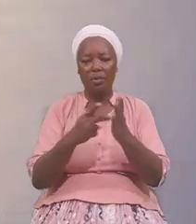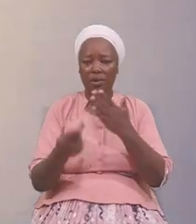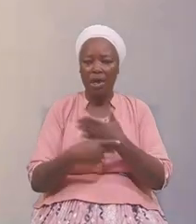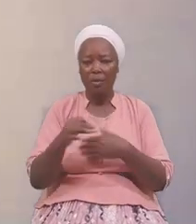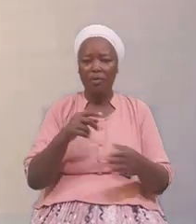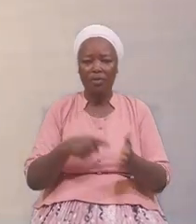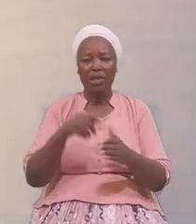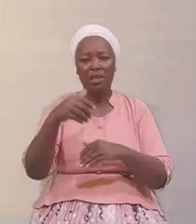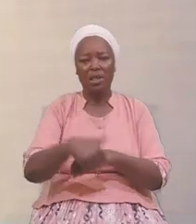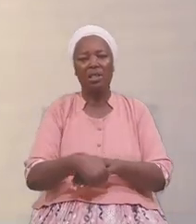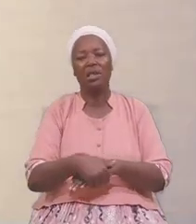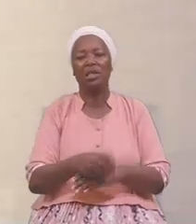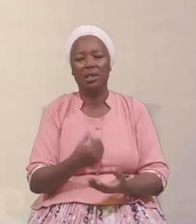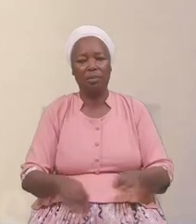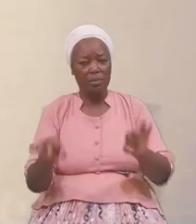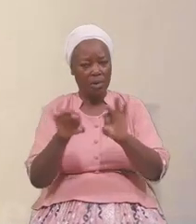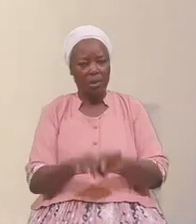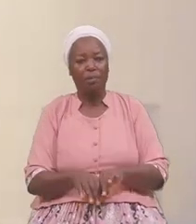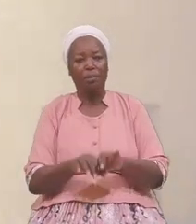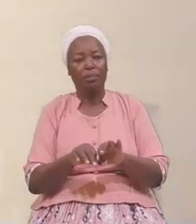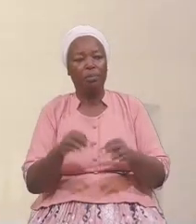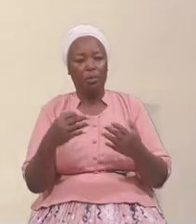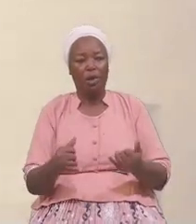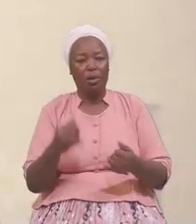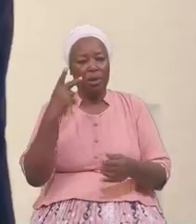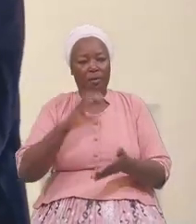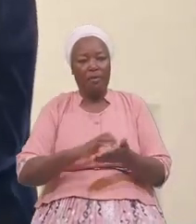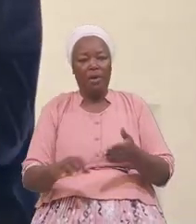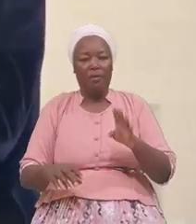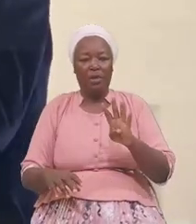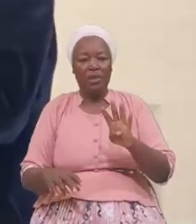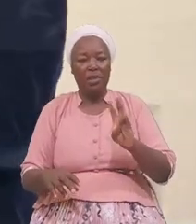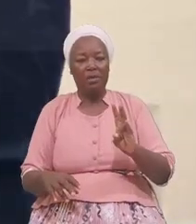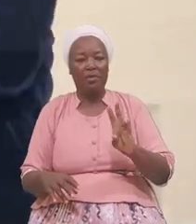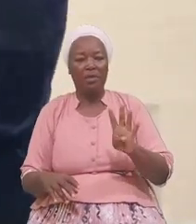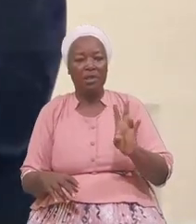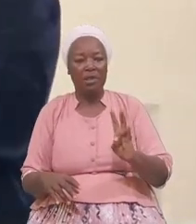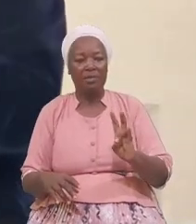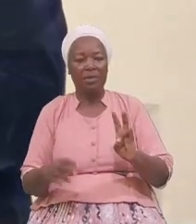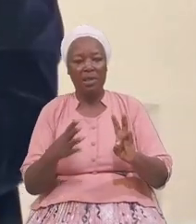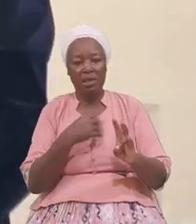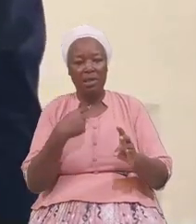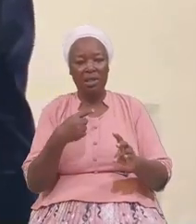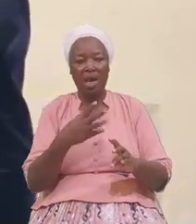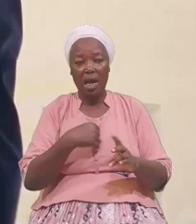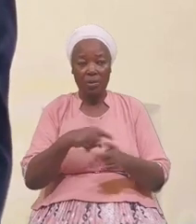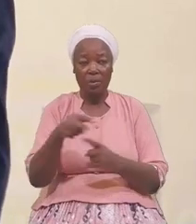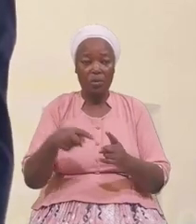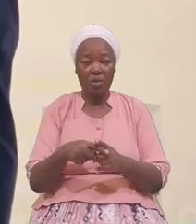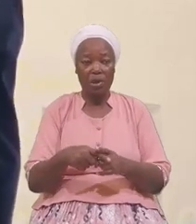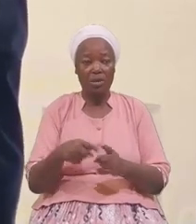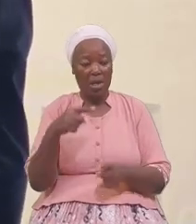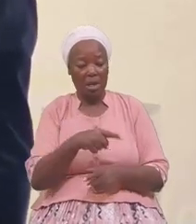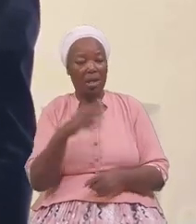this night meaningful. Look at verse 47. Verse 47, it says, and when he